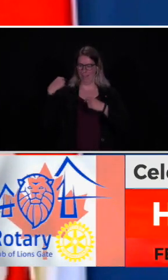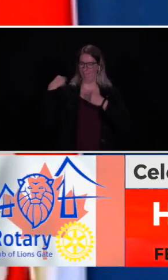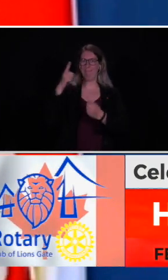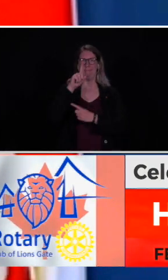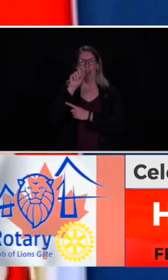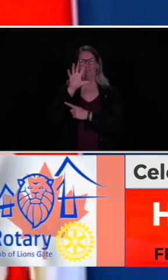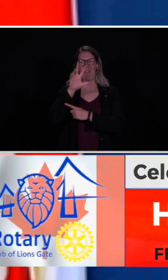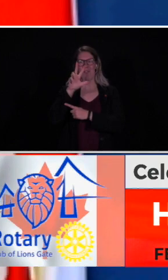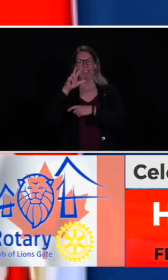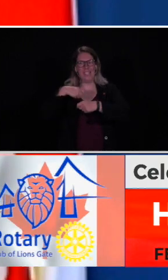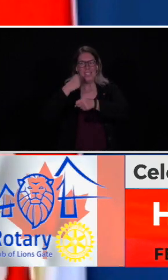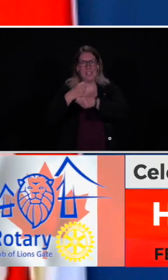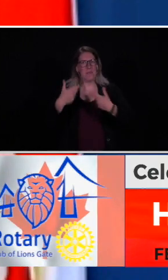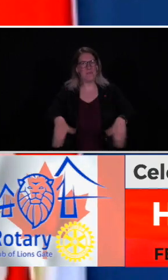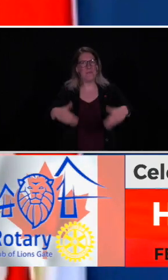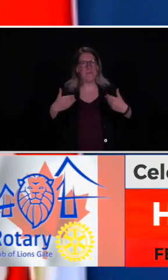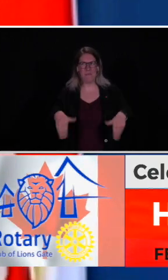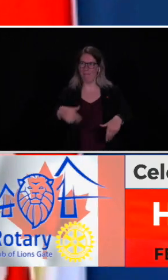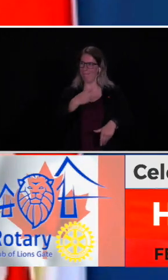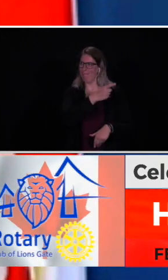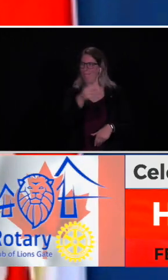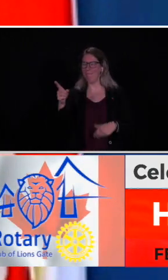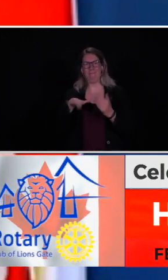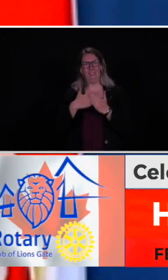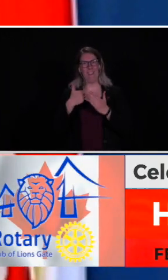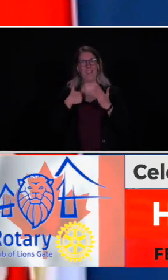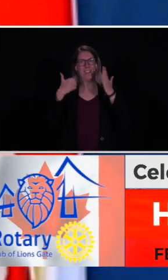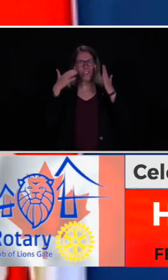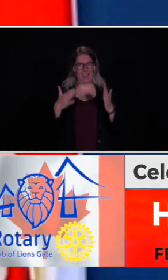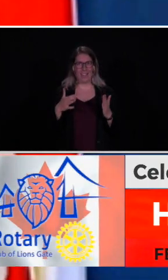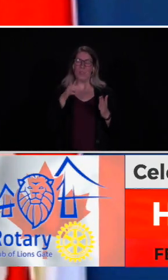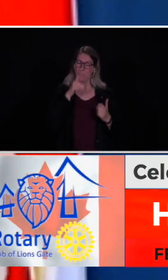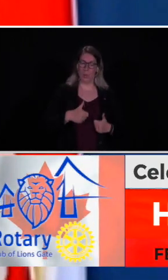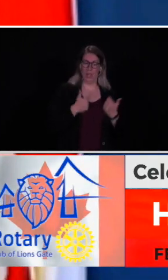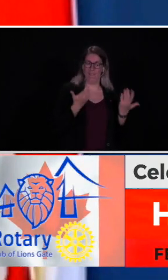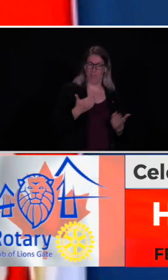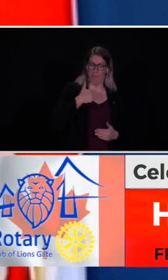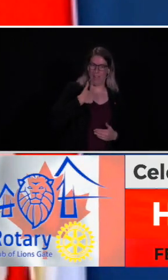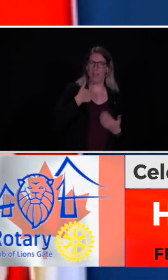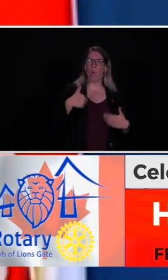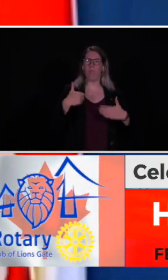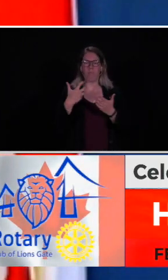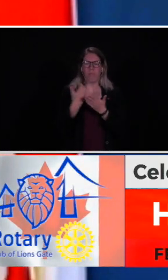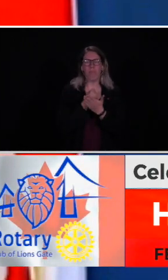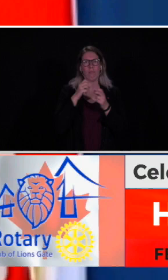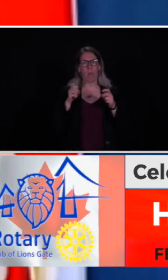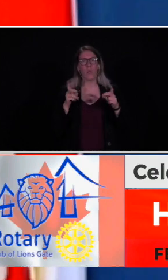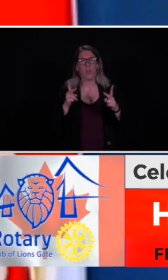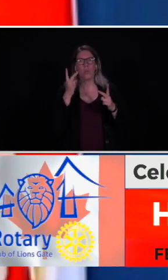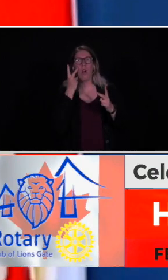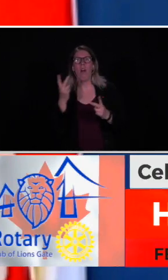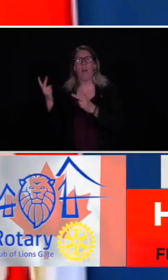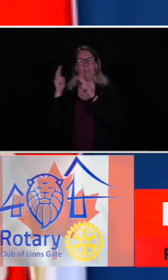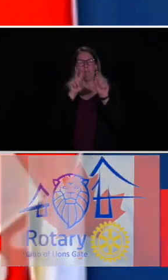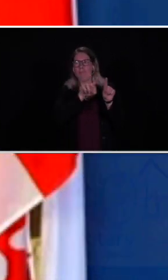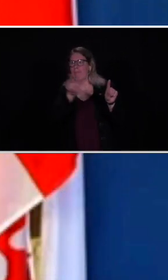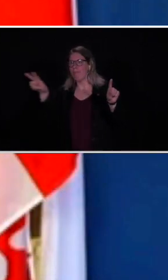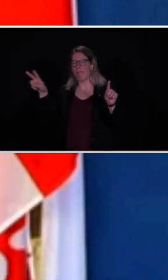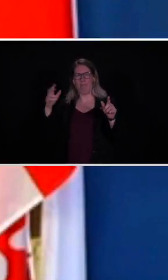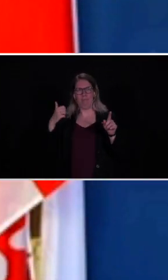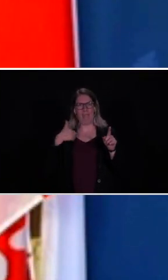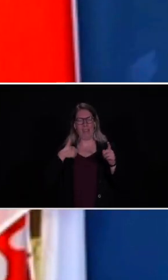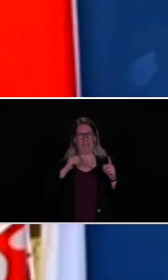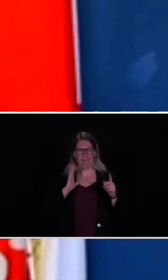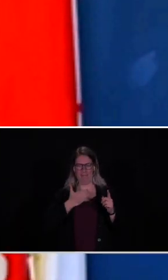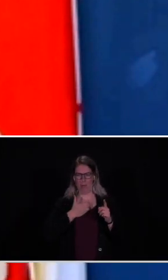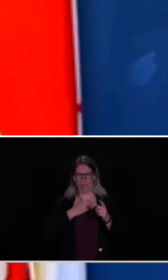a milestone that provides all Canadians and those living in Canada with an opportunity to reflect on the diverse, compassionate, and prosperous nation